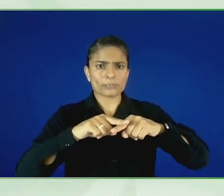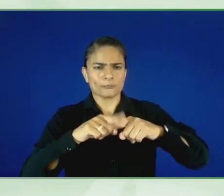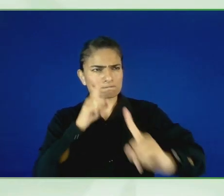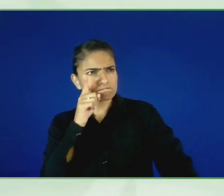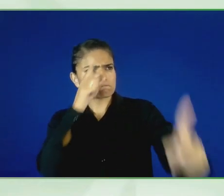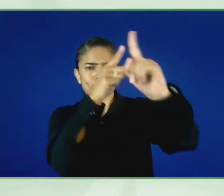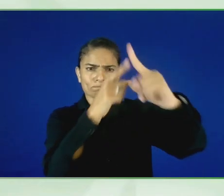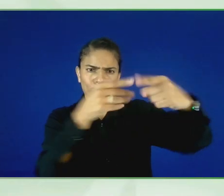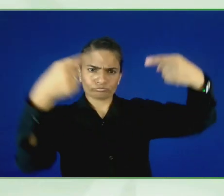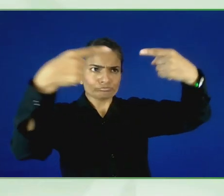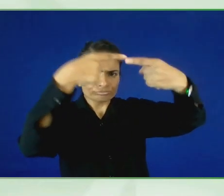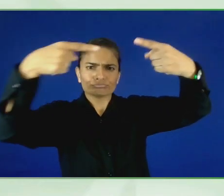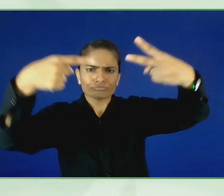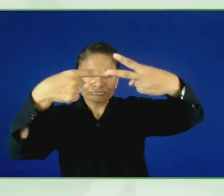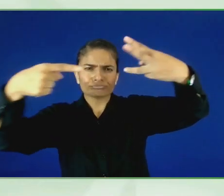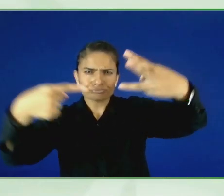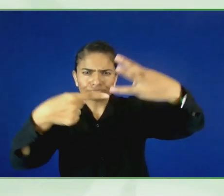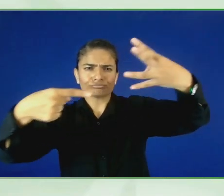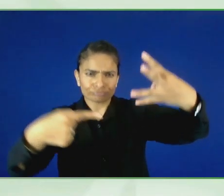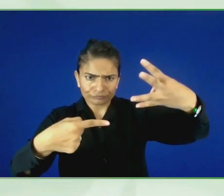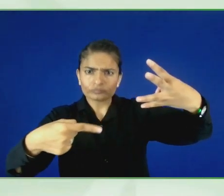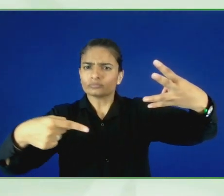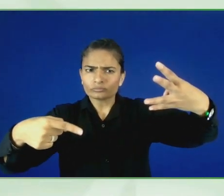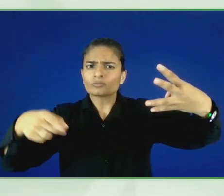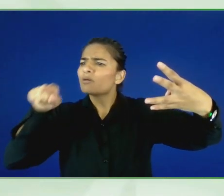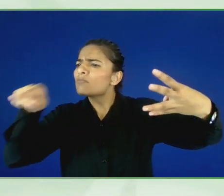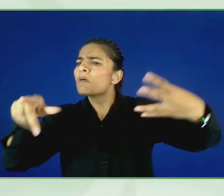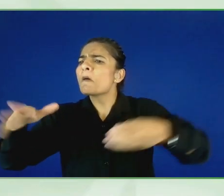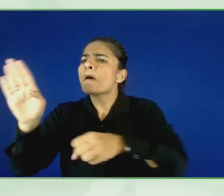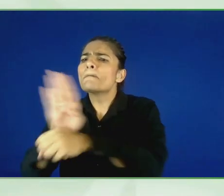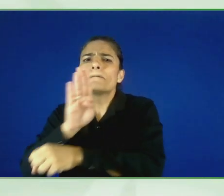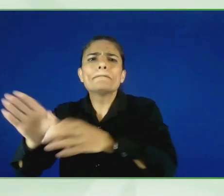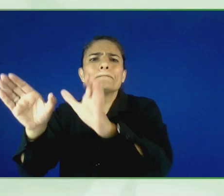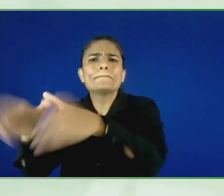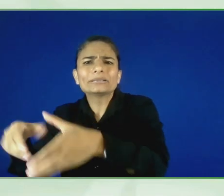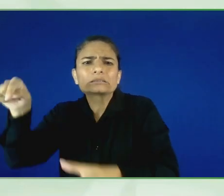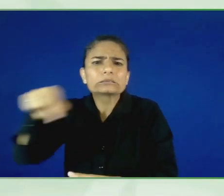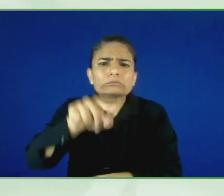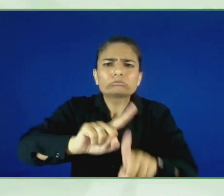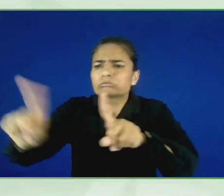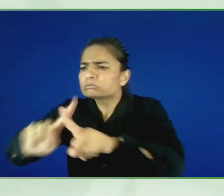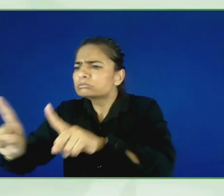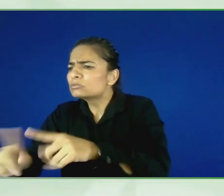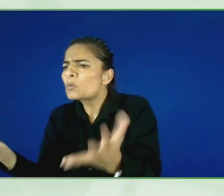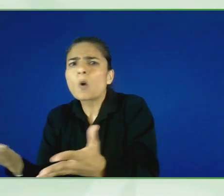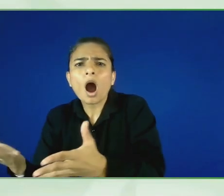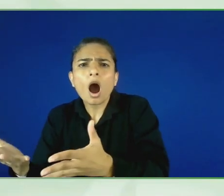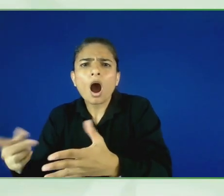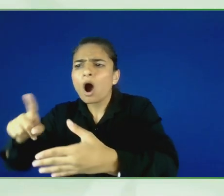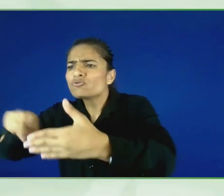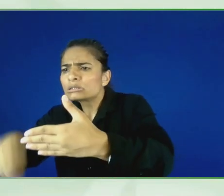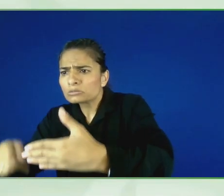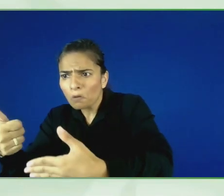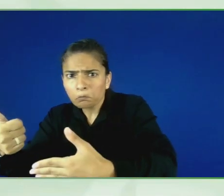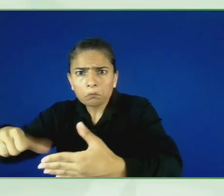the social media marketing team, it's having dashboards that show how many of our